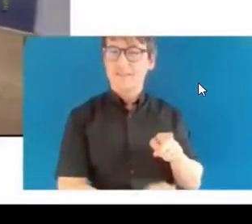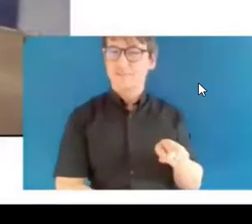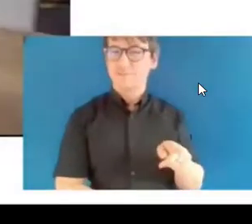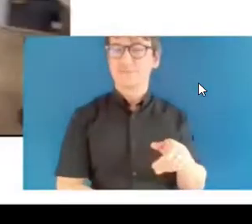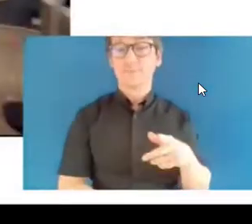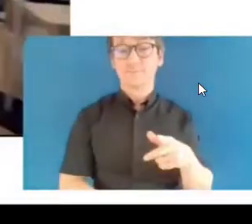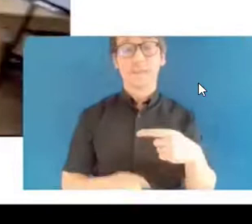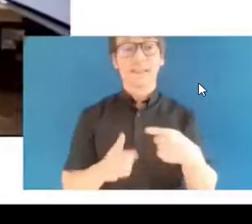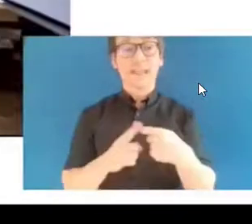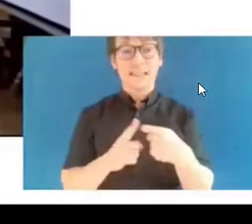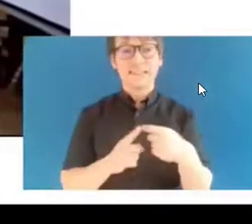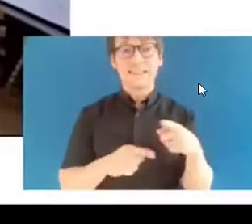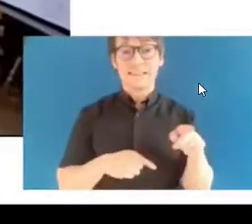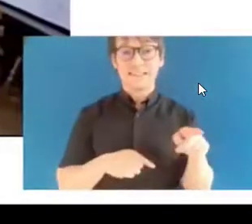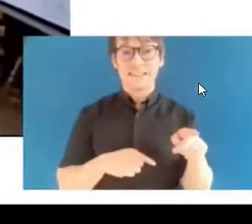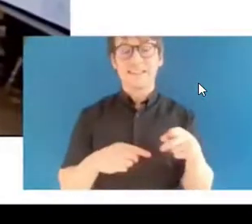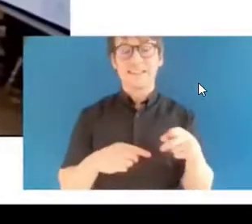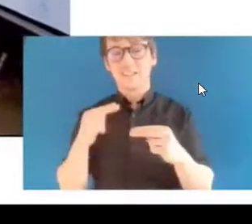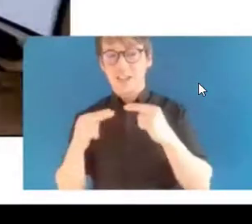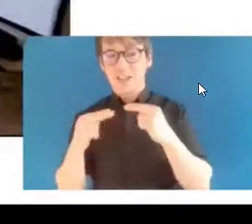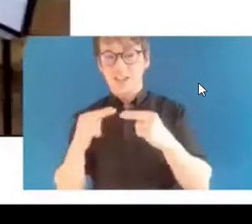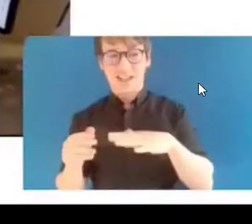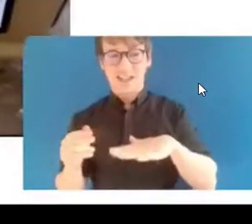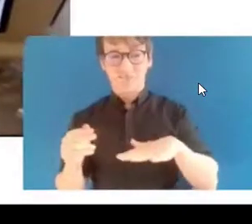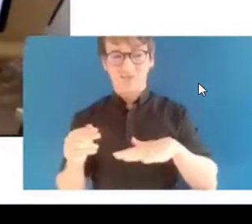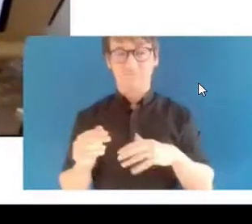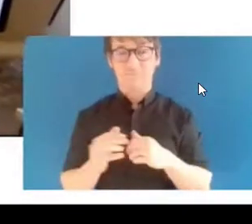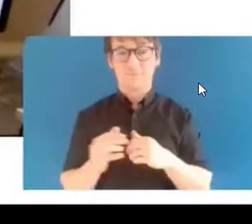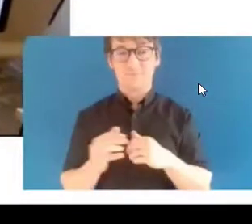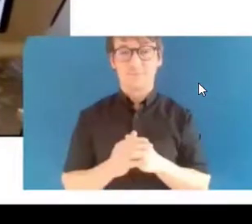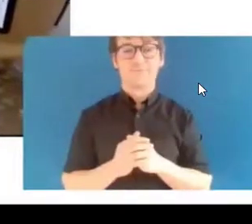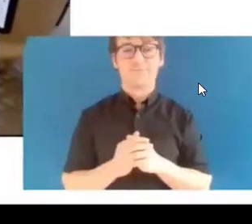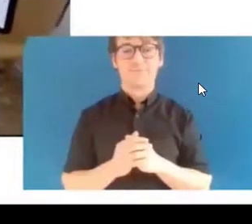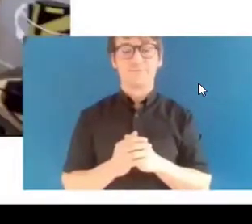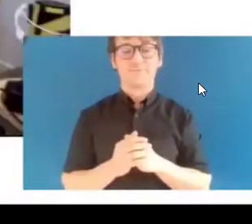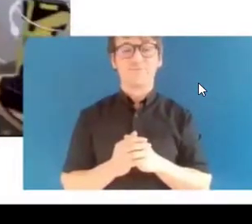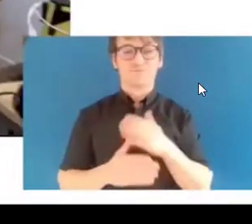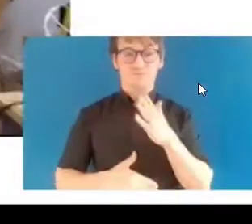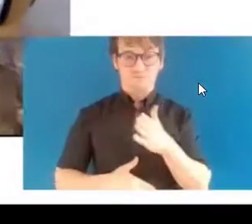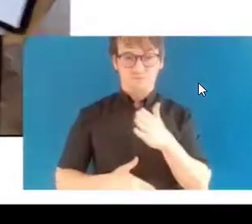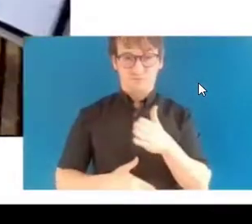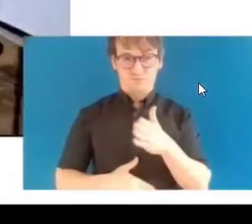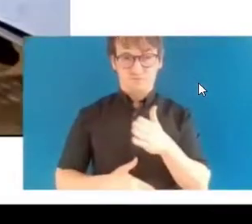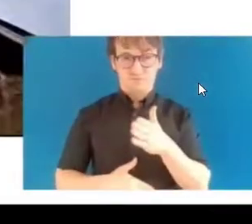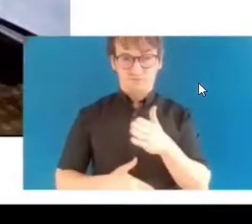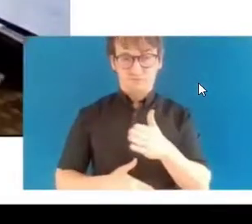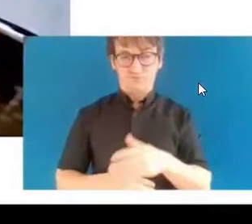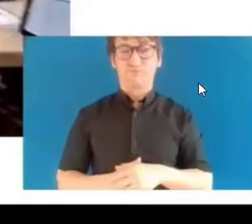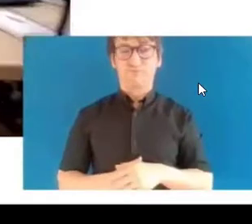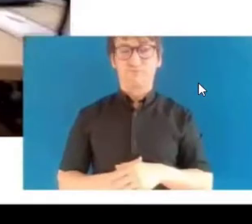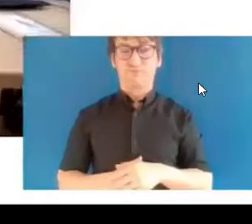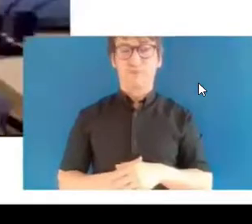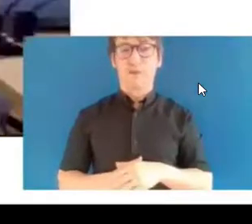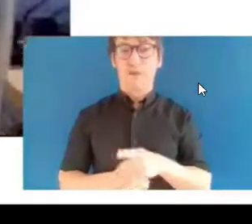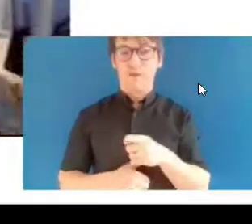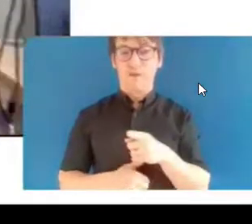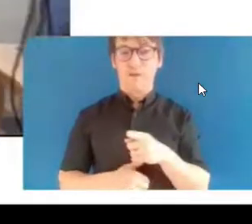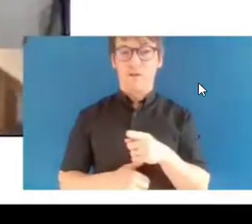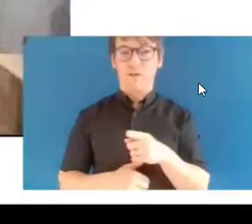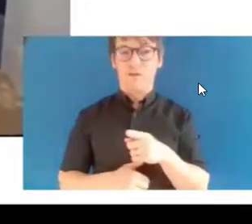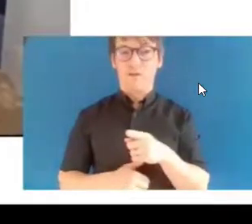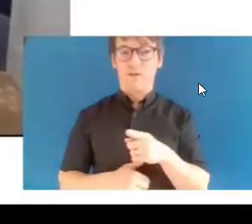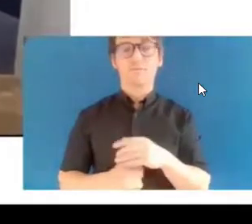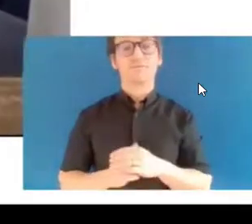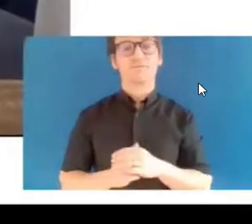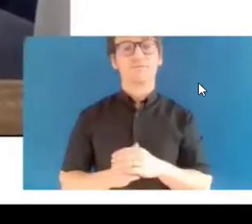later. And there's the kitchen dining area. And we're going to go forward a